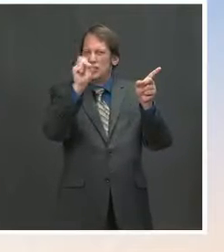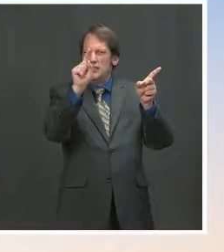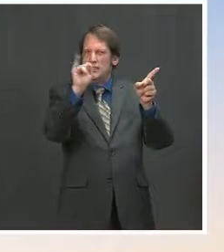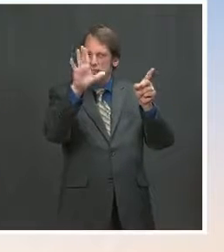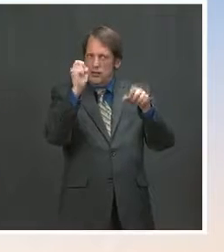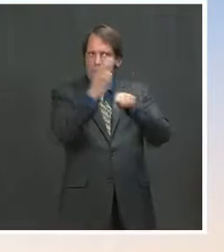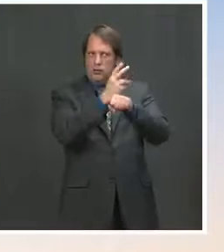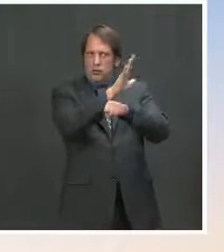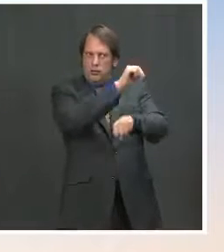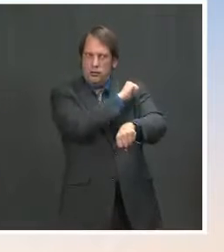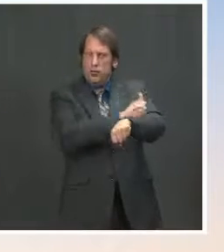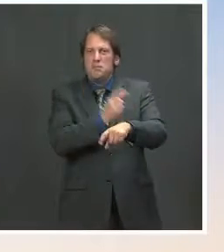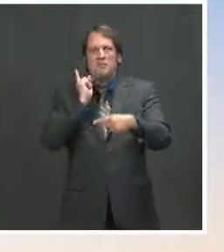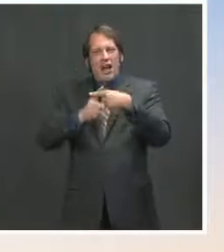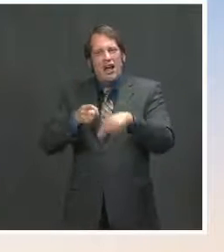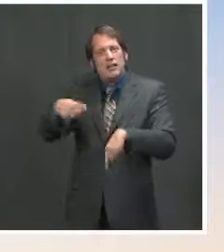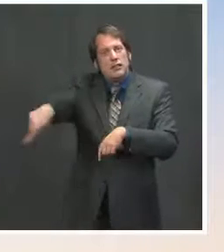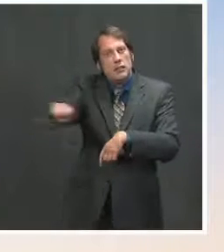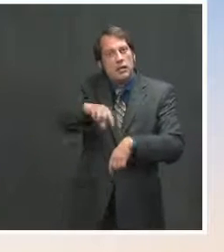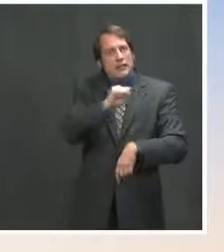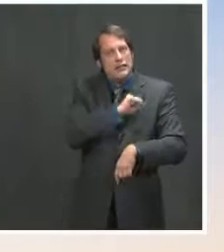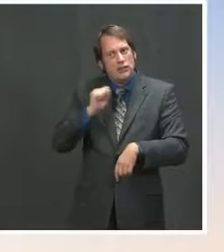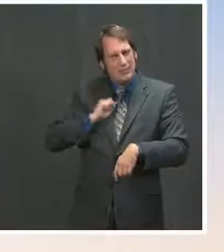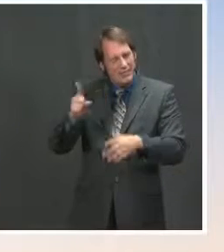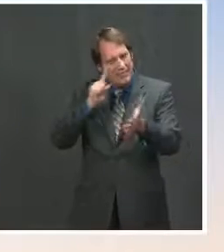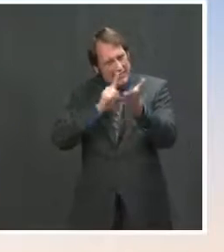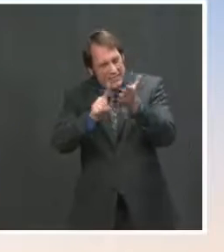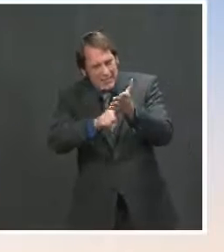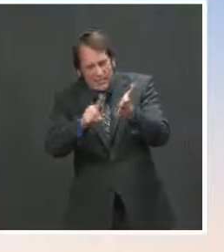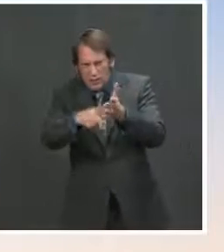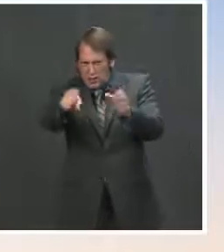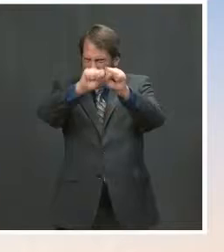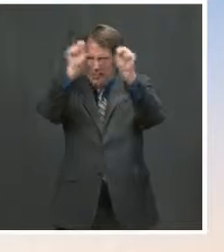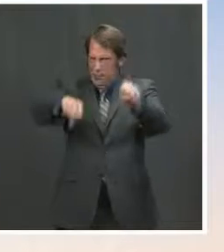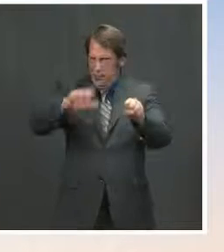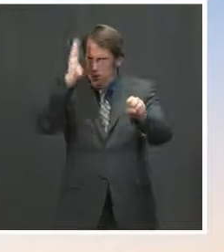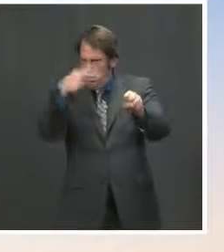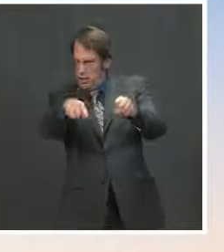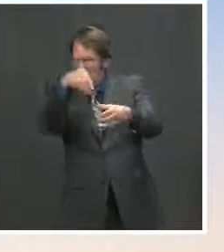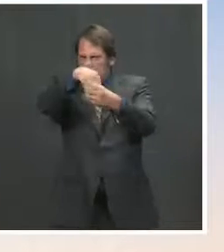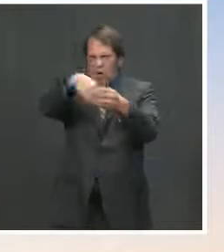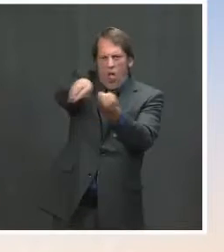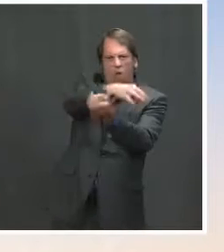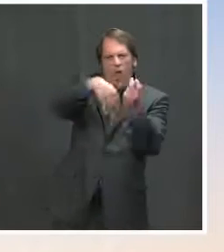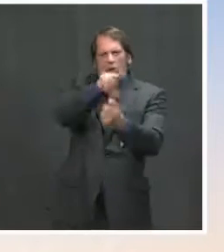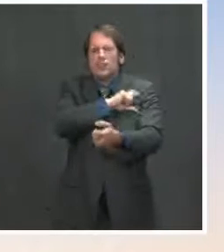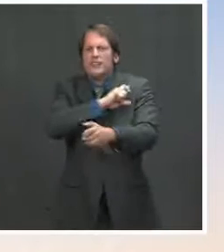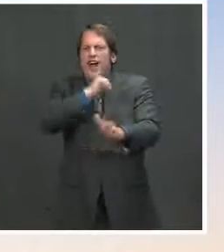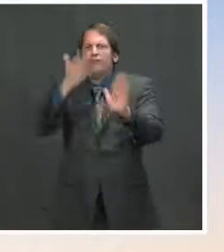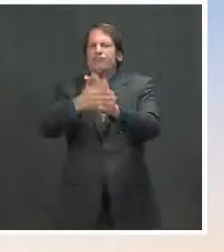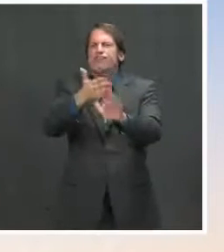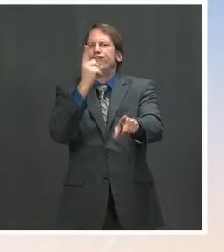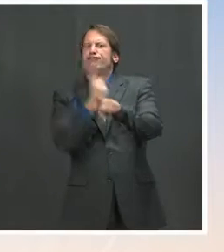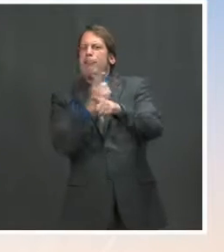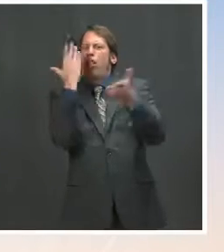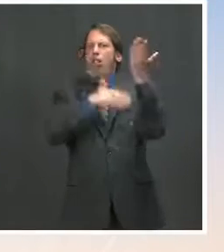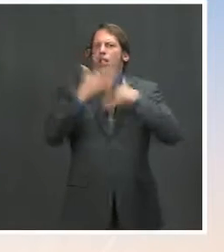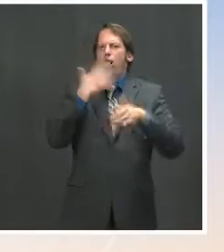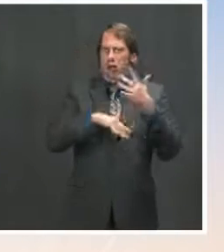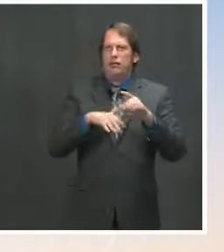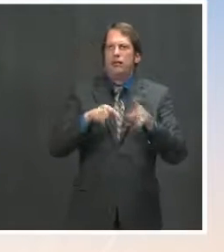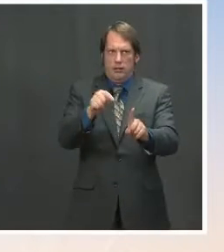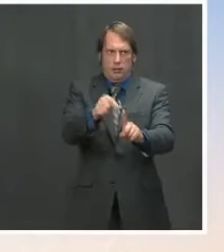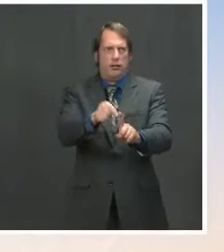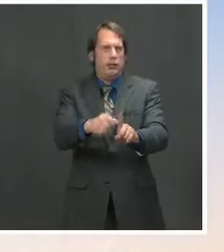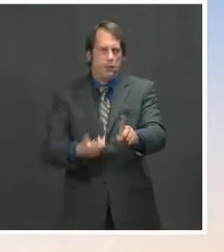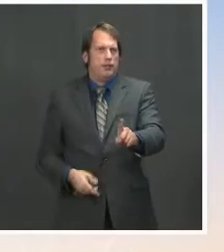investigate systemic police misconduct. And there are a couple of steps that have been taken in recent weeks. Last week, Attorney General Garland reversed a